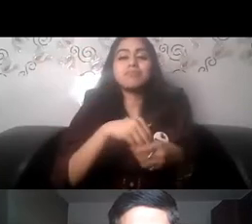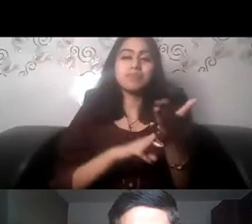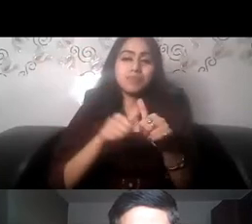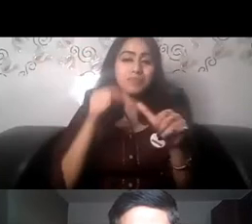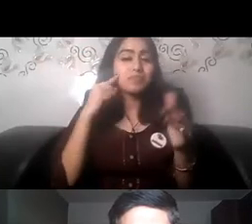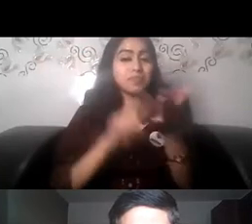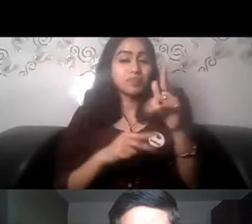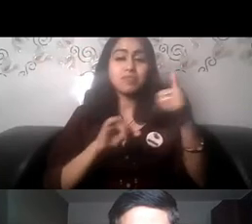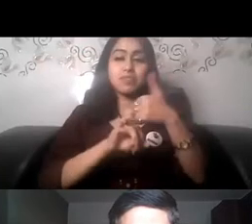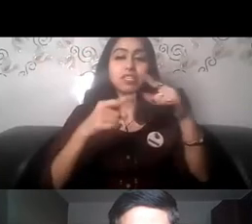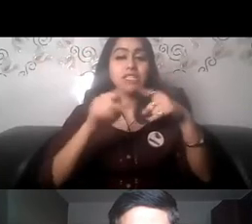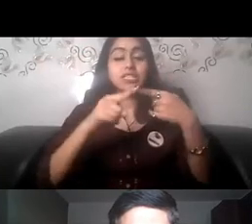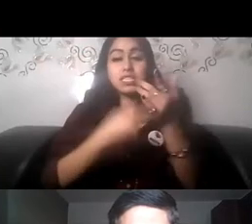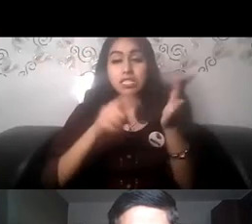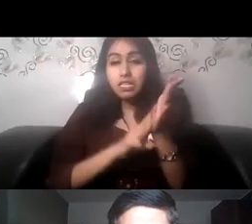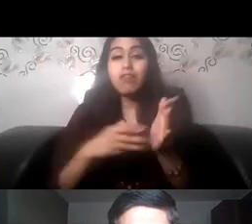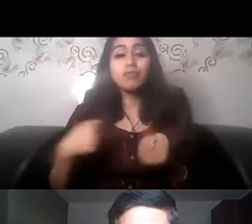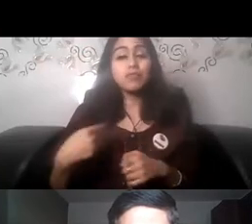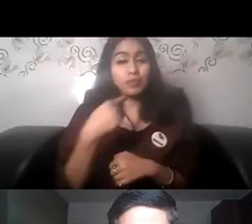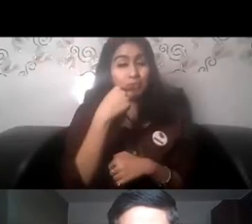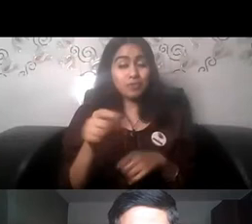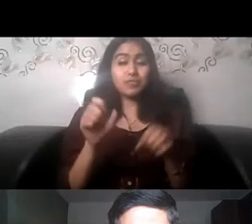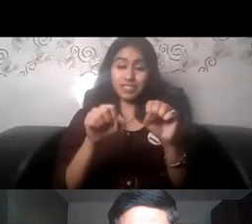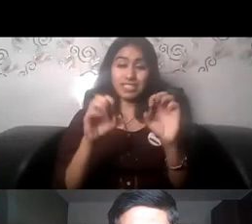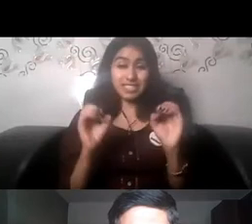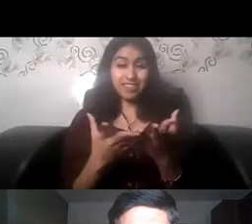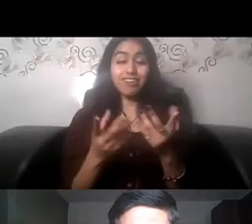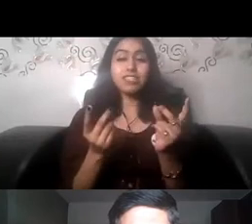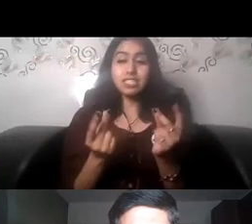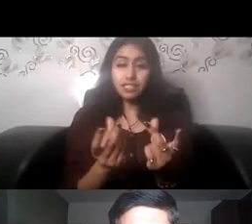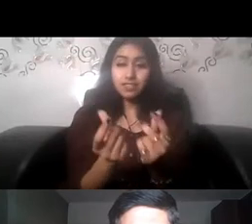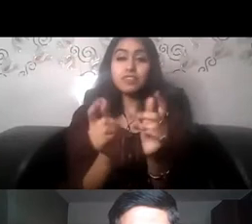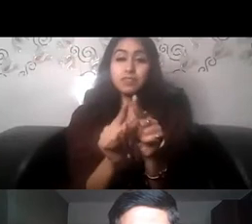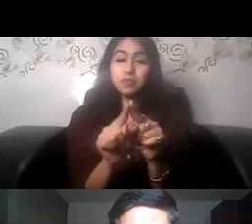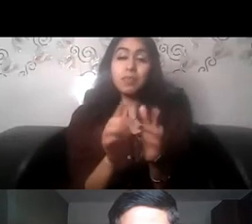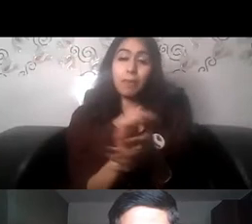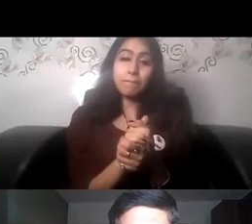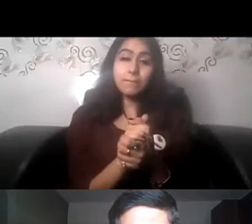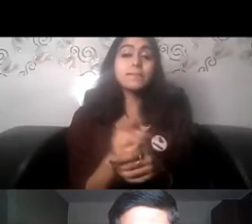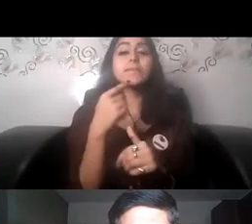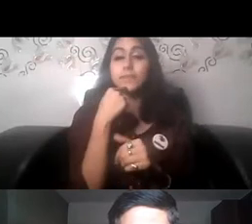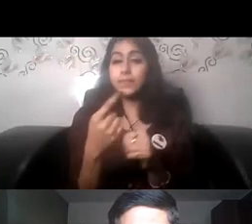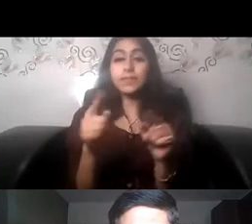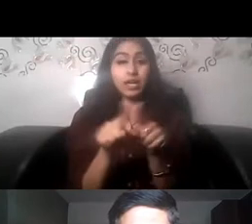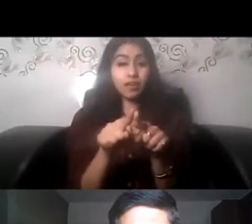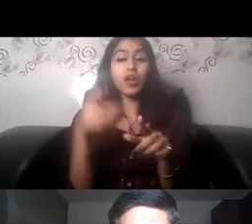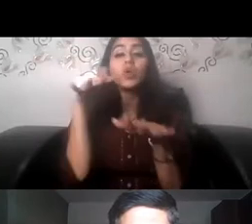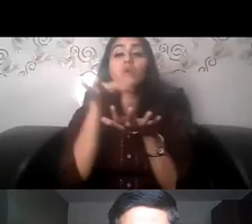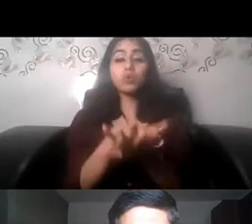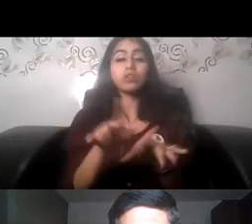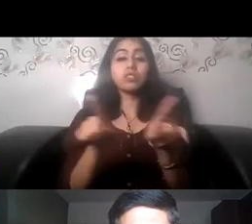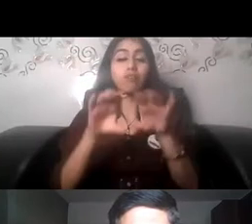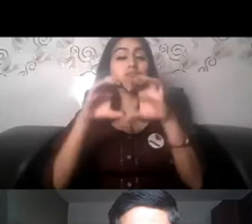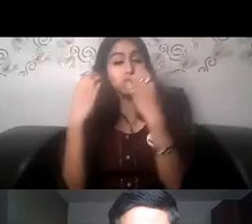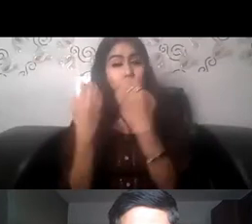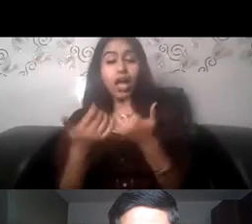should start from the time they are very little. They should be included in the classroom,